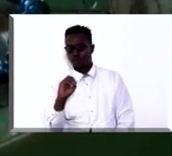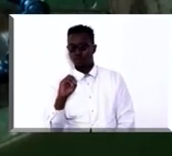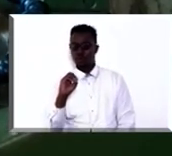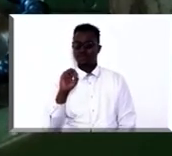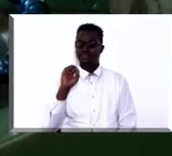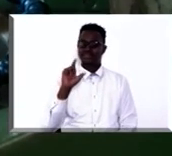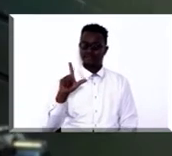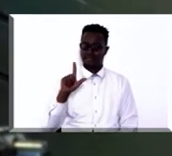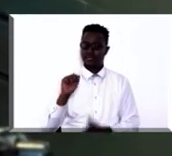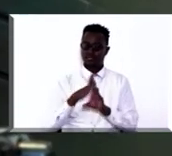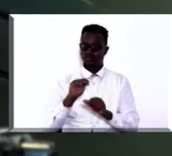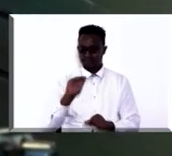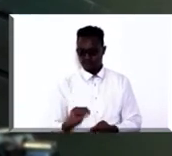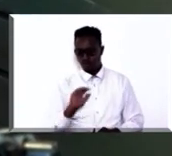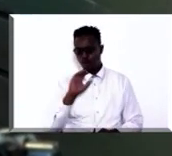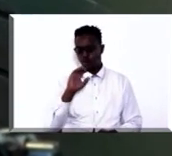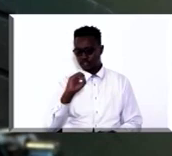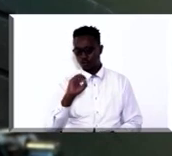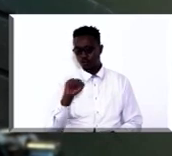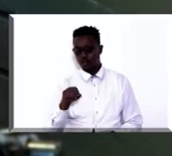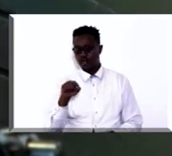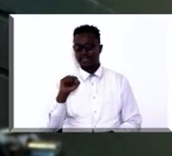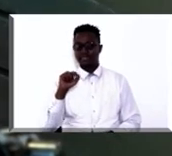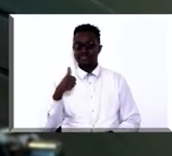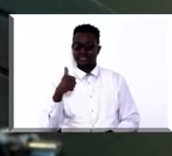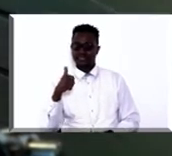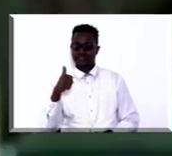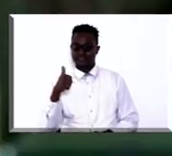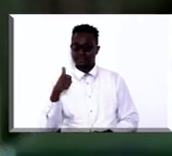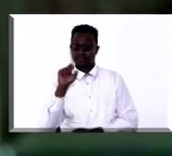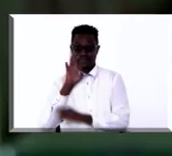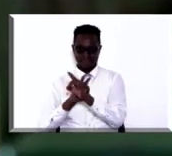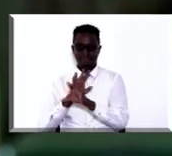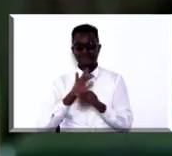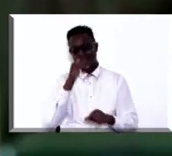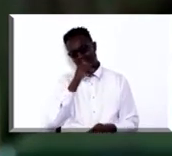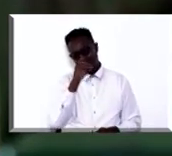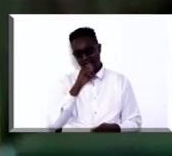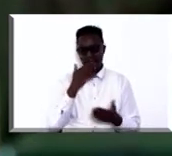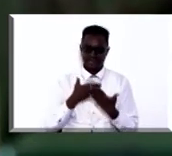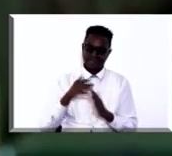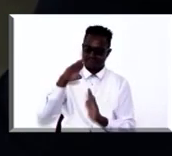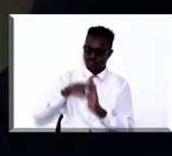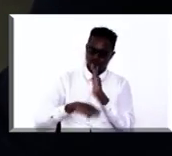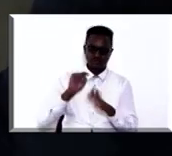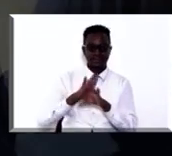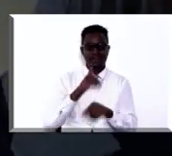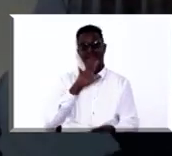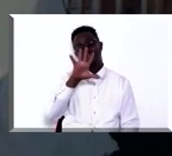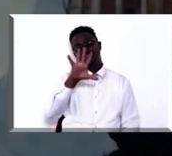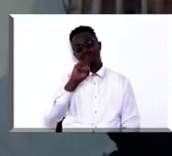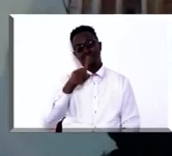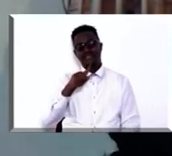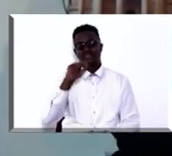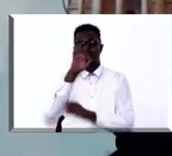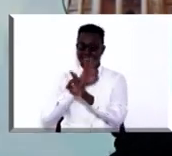0.70 to 0.60, that is the Gini coefficient. Crime can be reduced by 50%. All these things